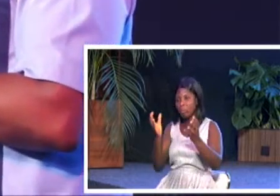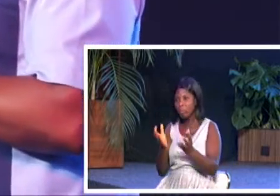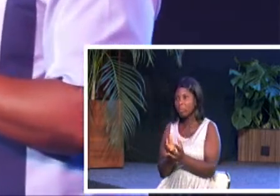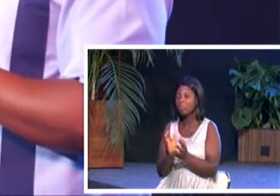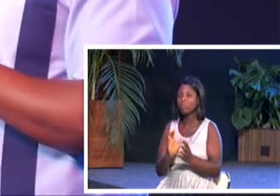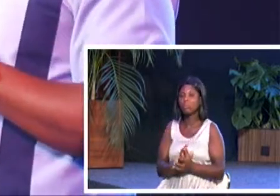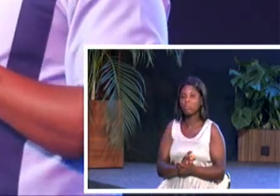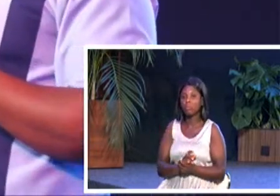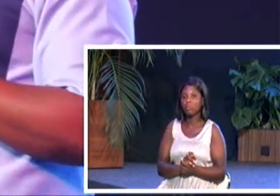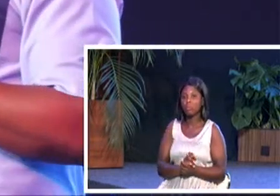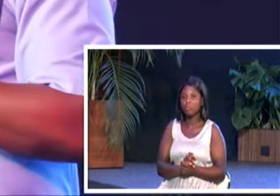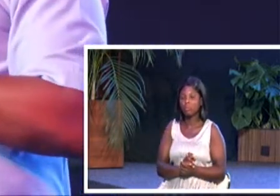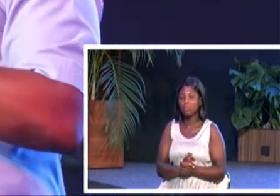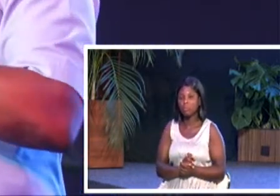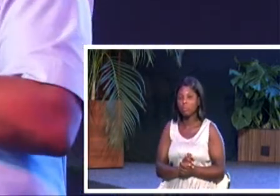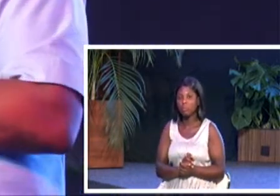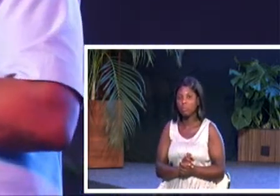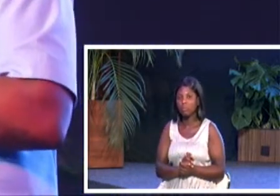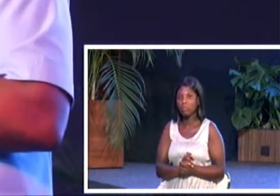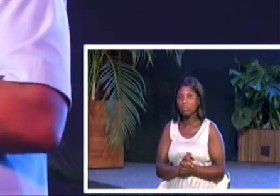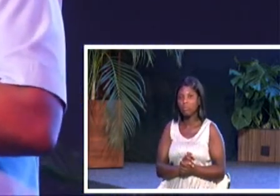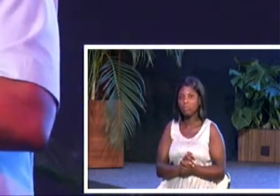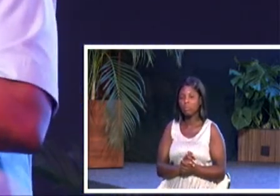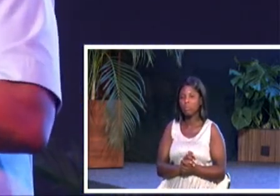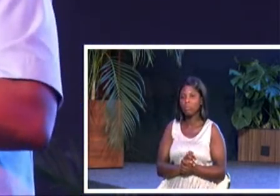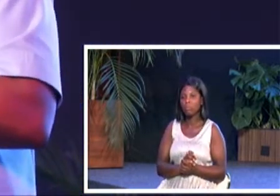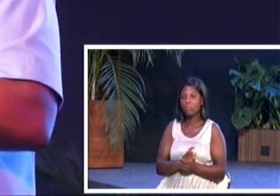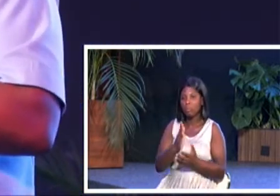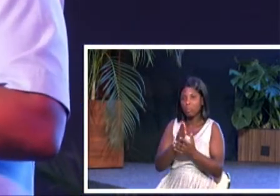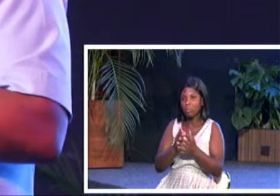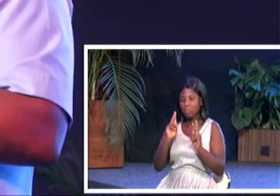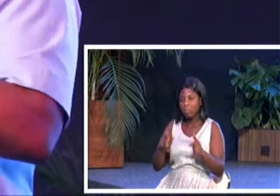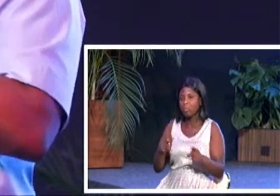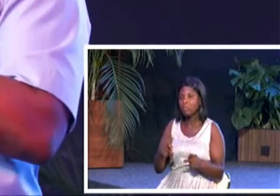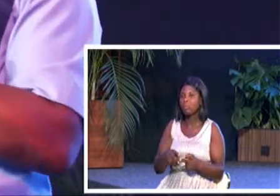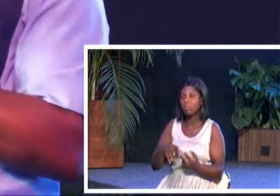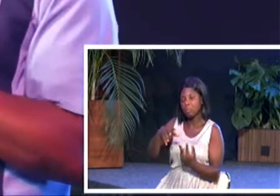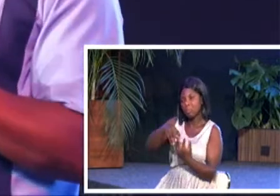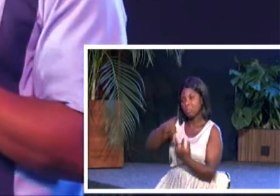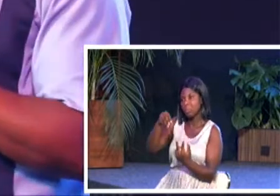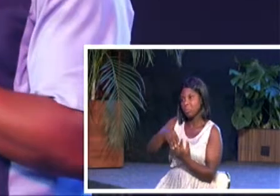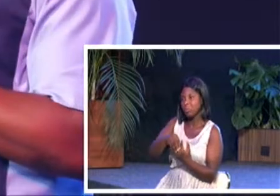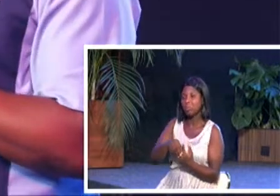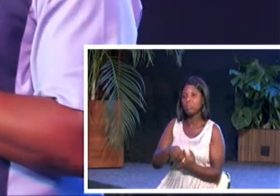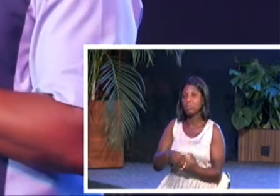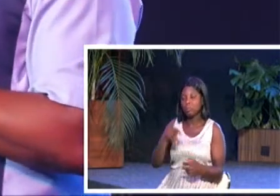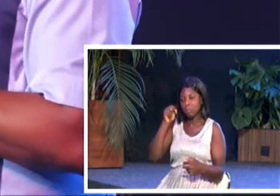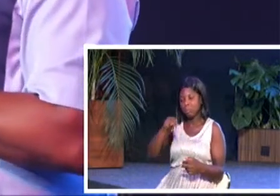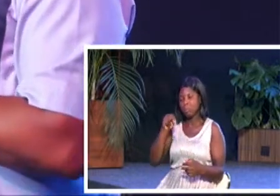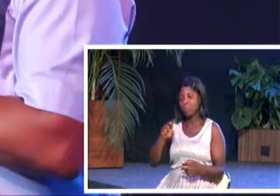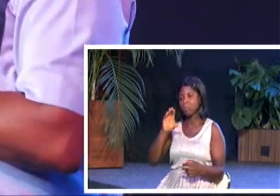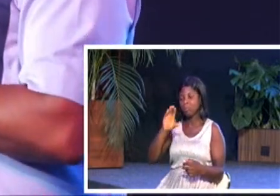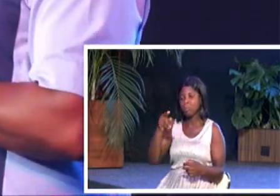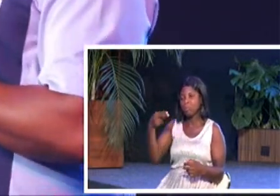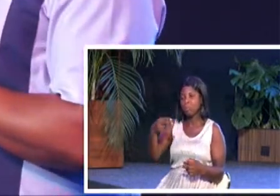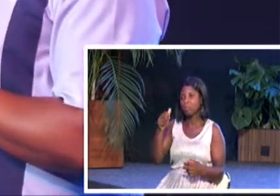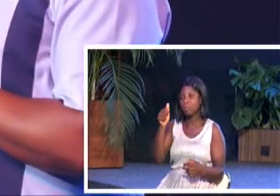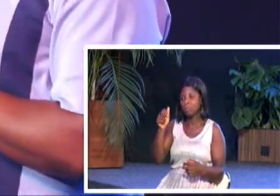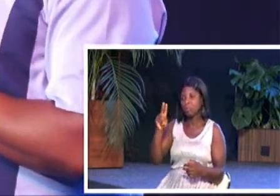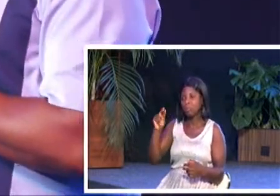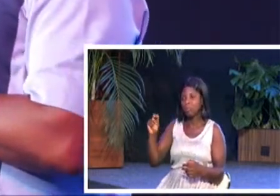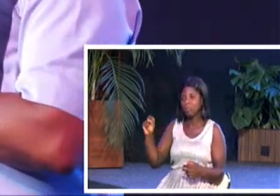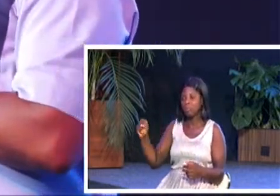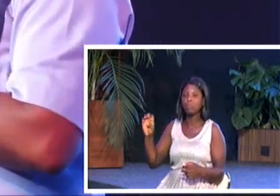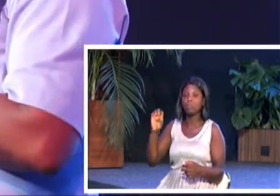service provider can say, I need a channel manager or a community manager. And you are just supposed to just manage their audience on